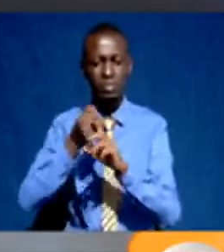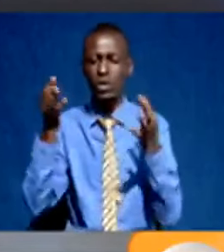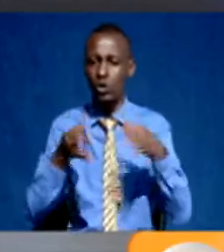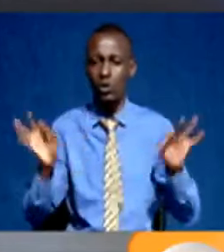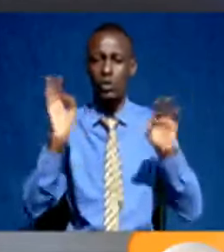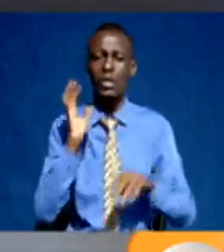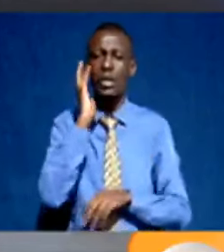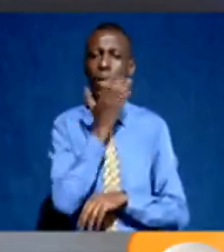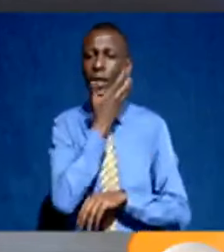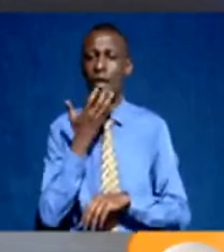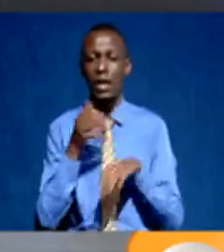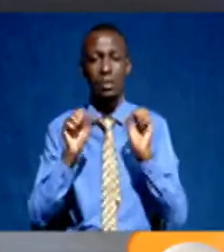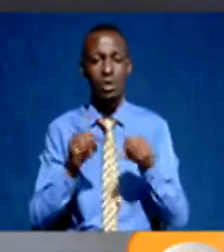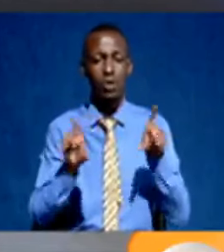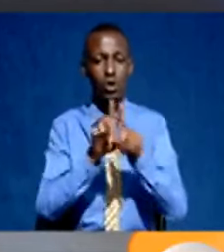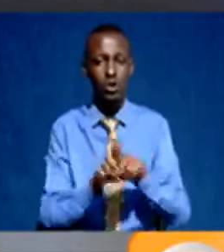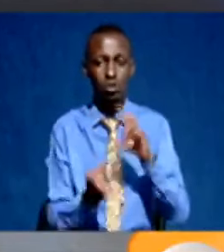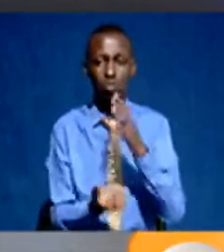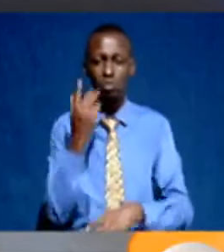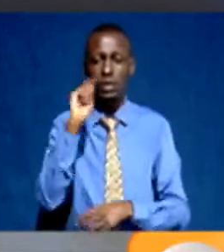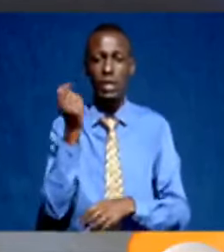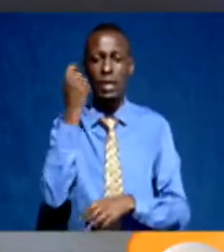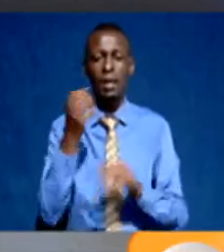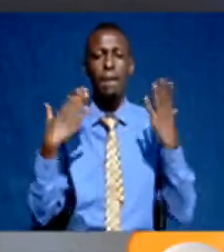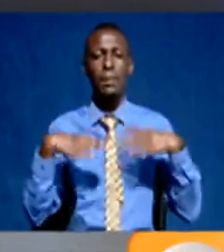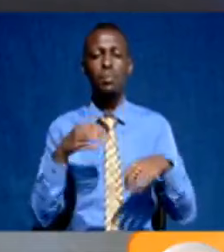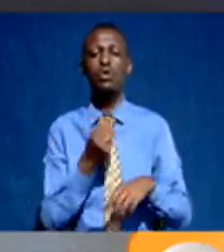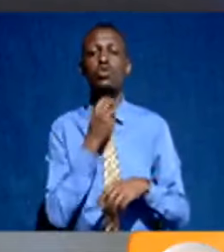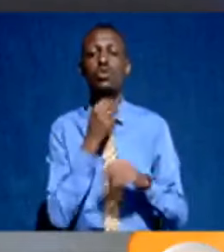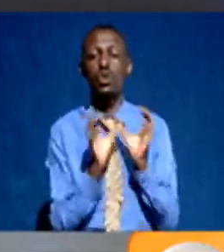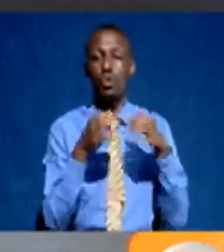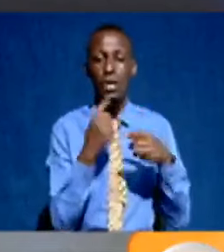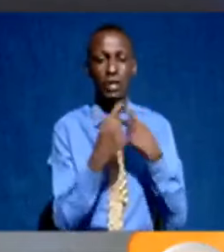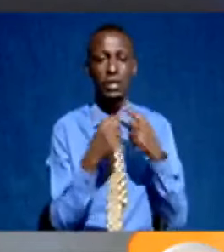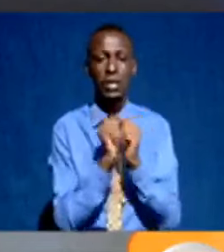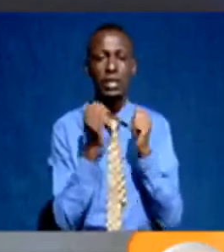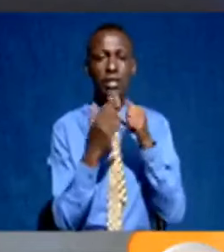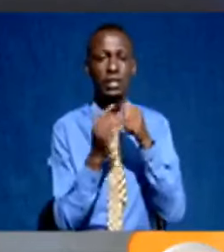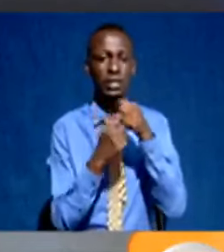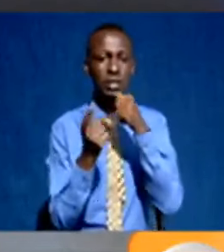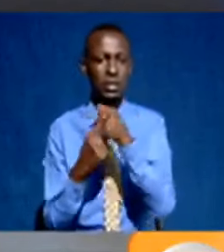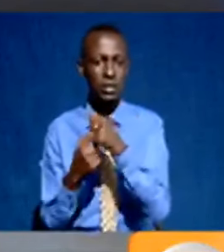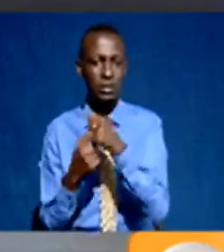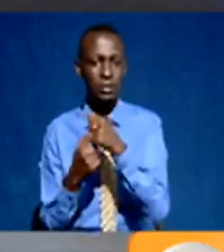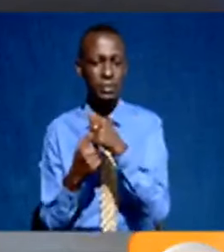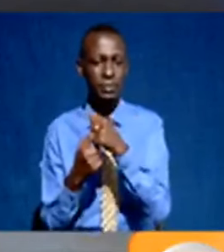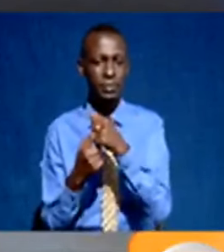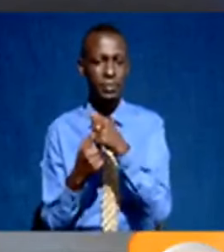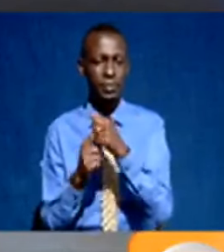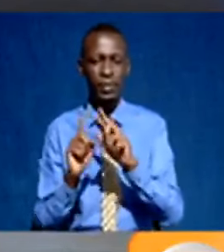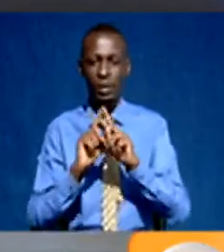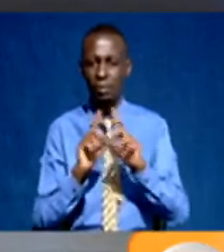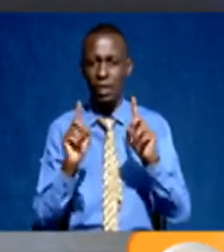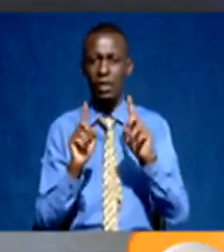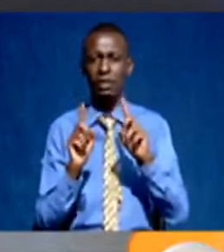the formation of the Kenya People's Union Party in 1966. However, little is said of